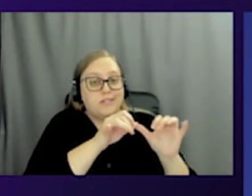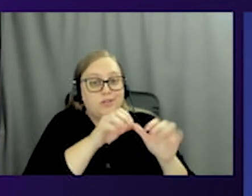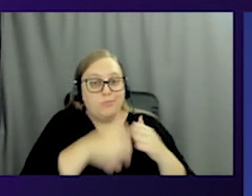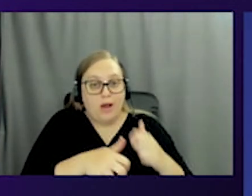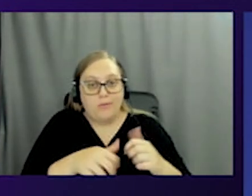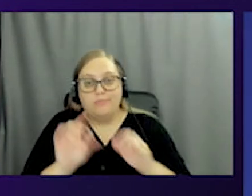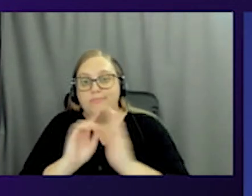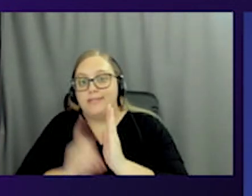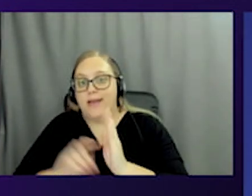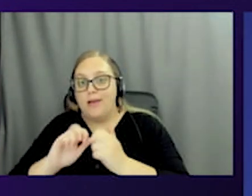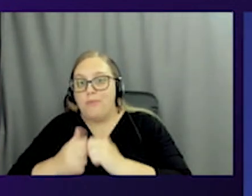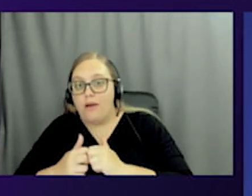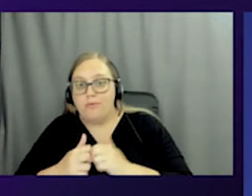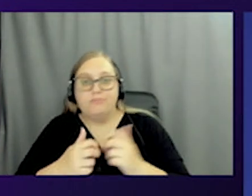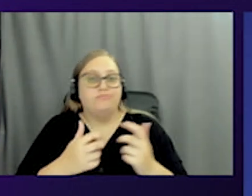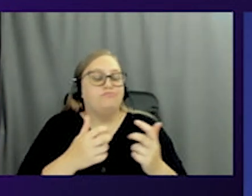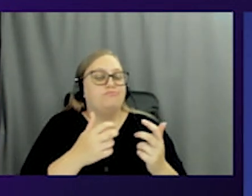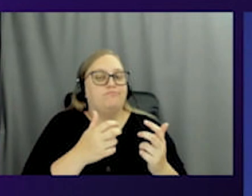or whether it is a